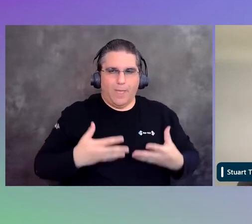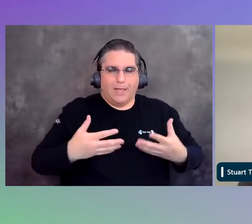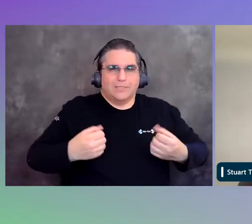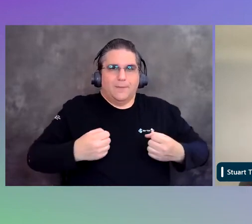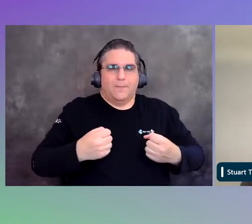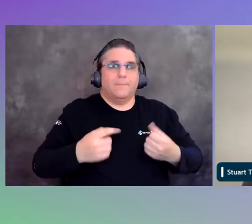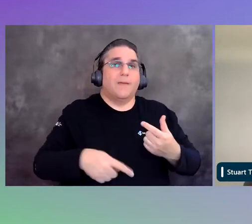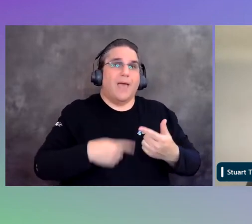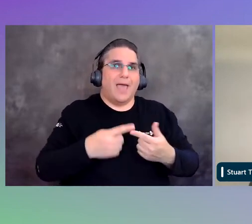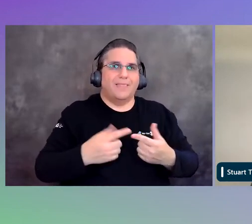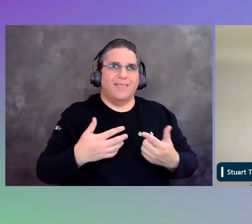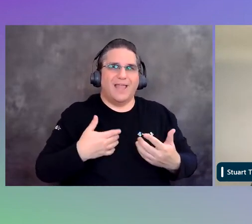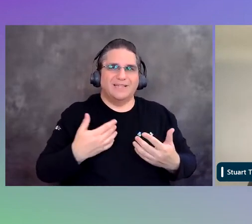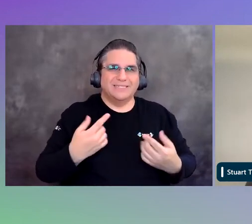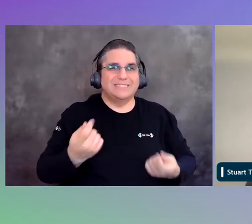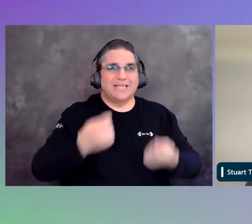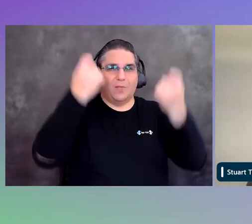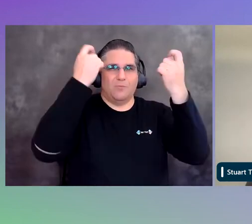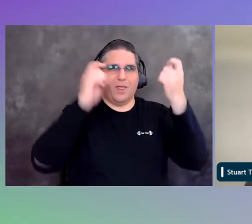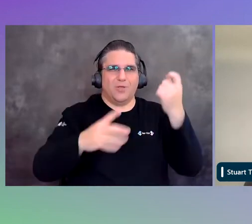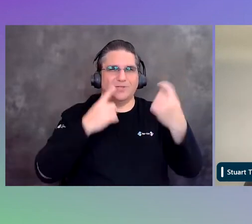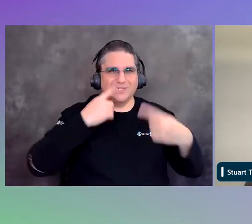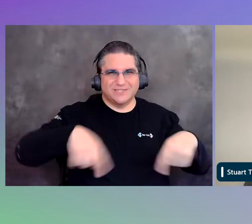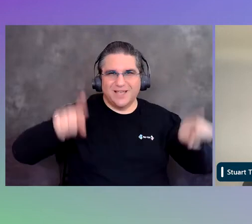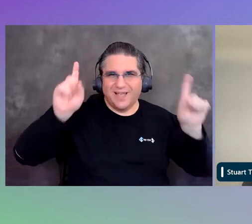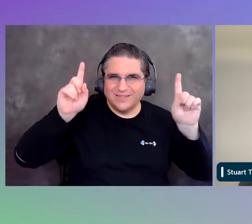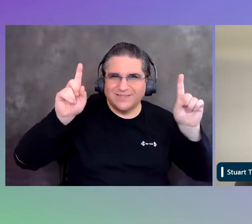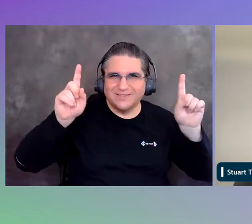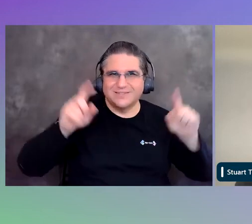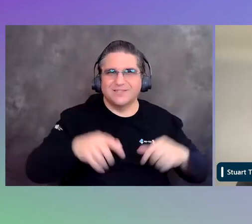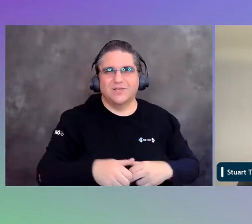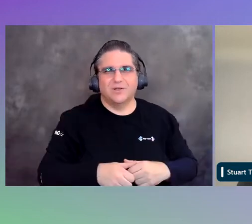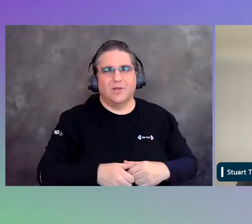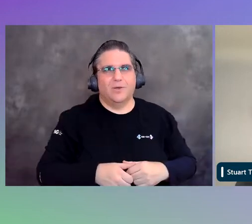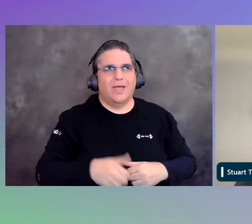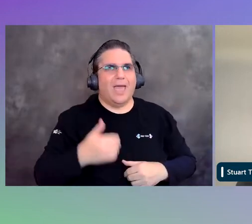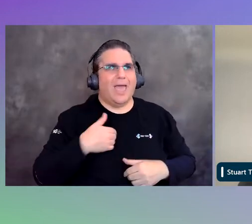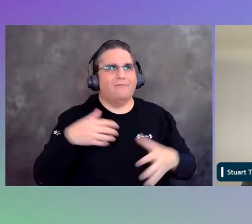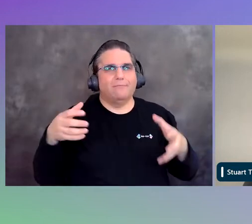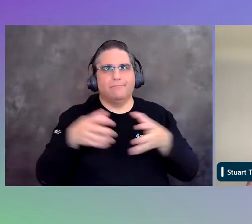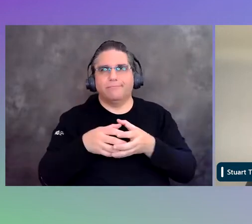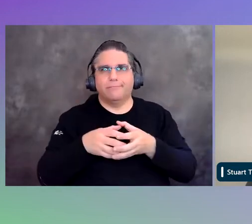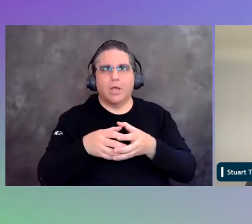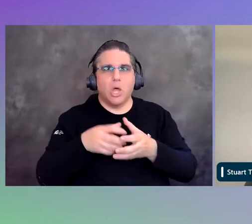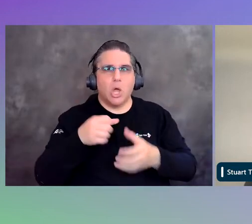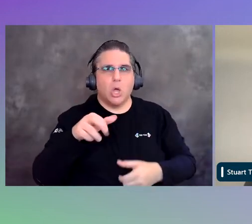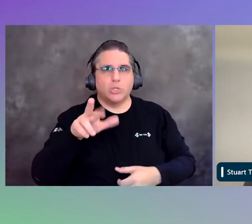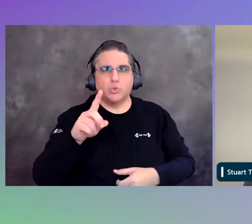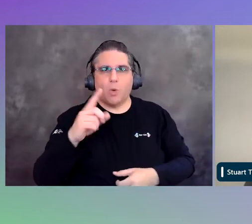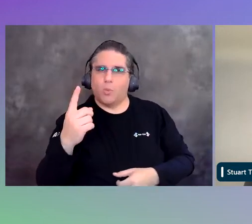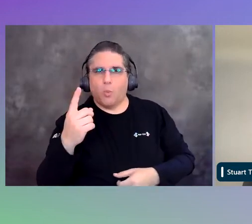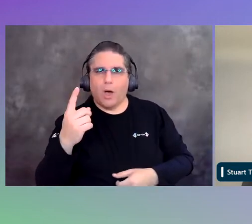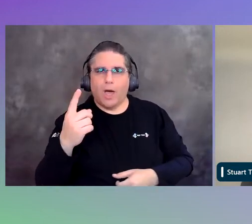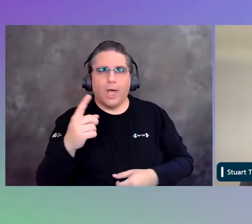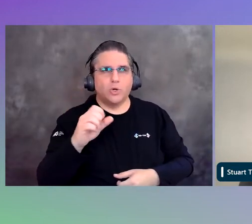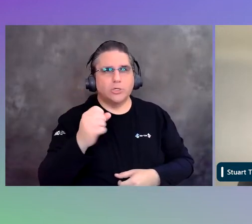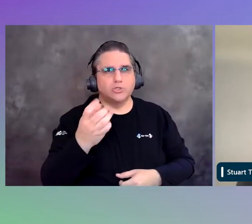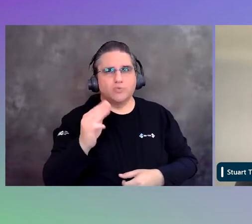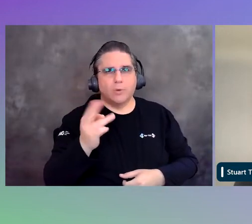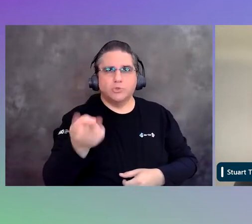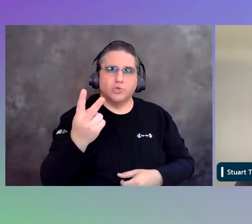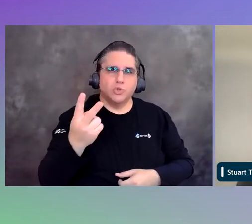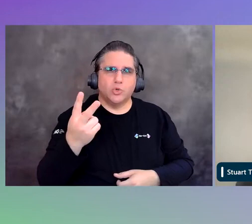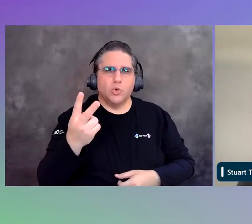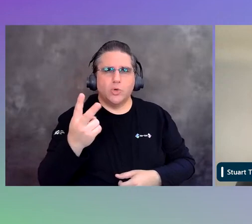that success. Like, well, squad one or Scrum two has delivered all of that sweetheart and celebrating it.